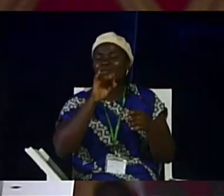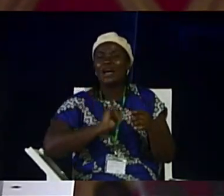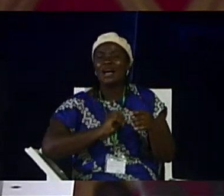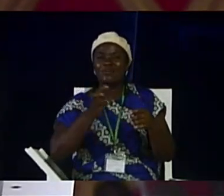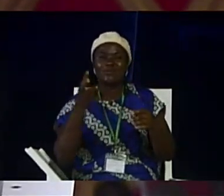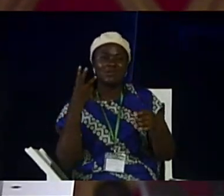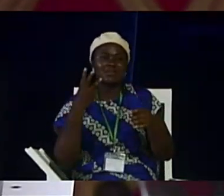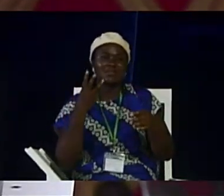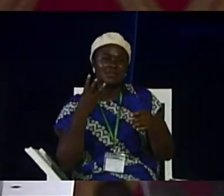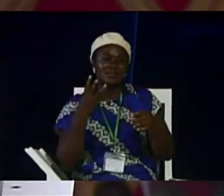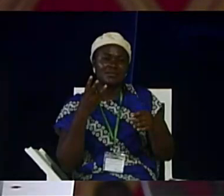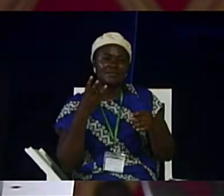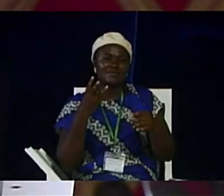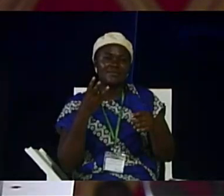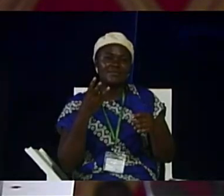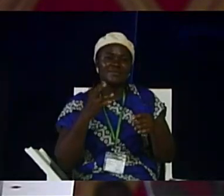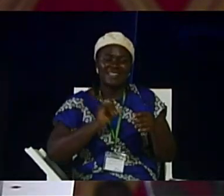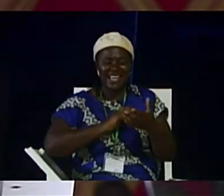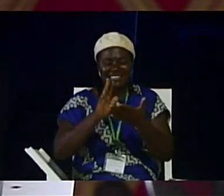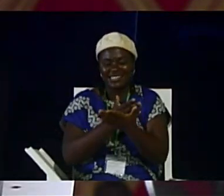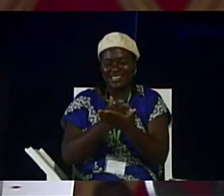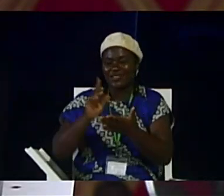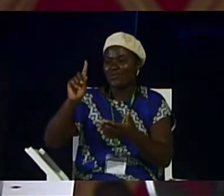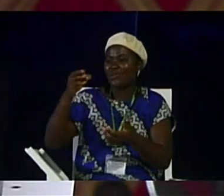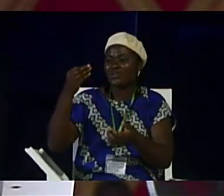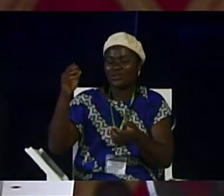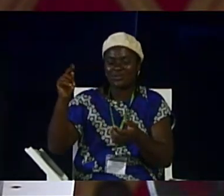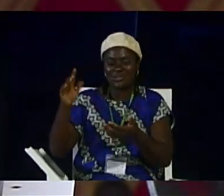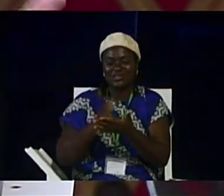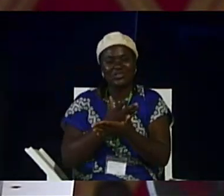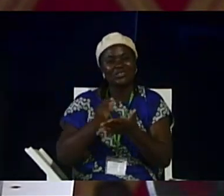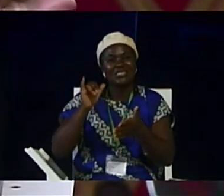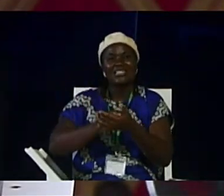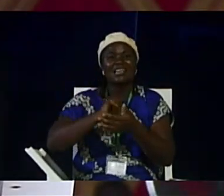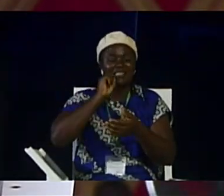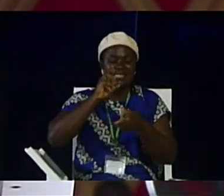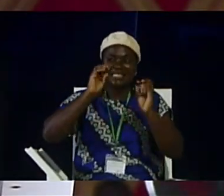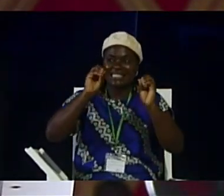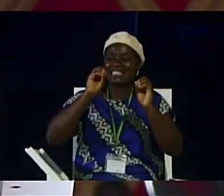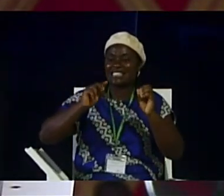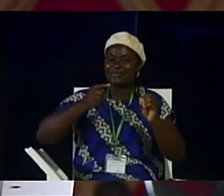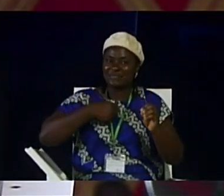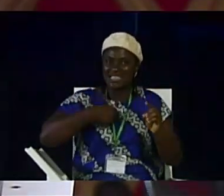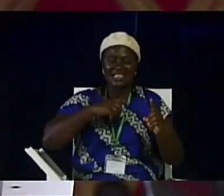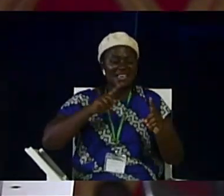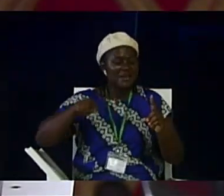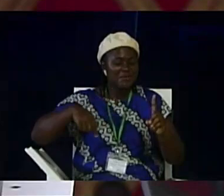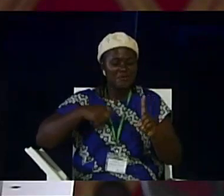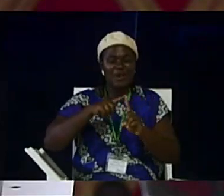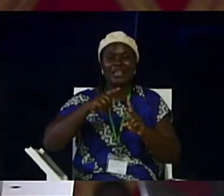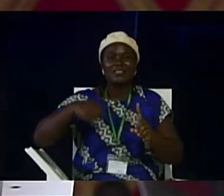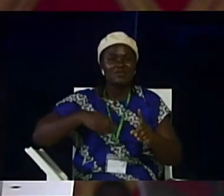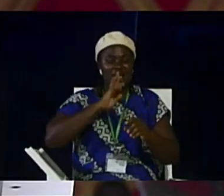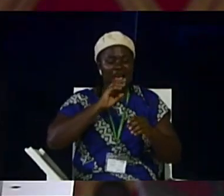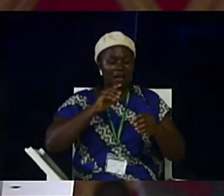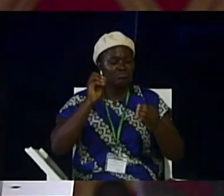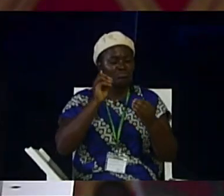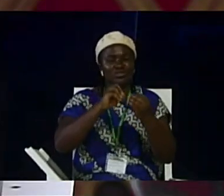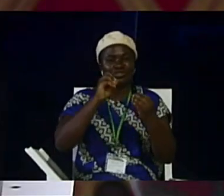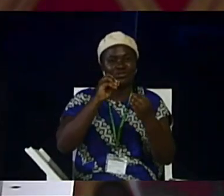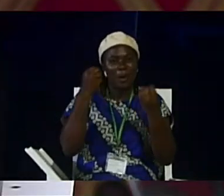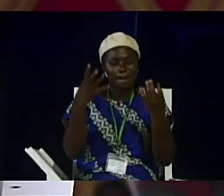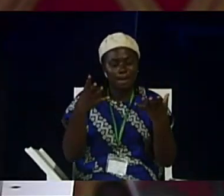singing some of the hymns that she taught me when we were much, much younger, and she taught me